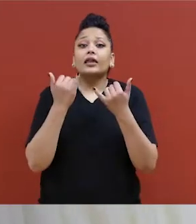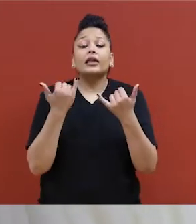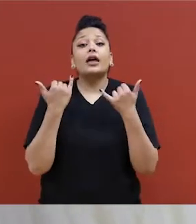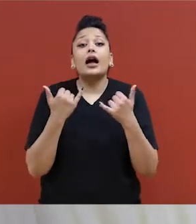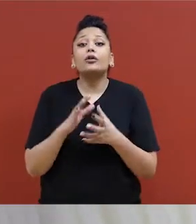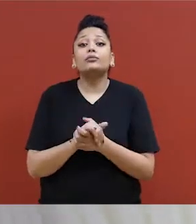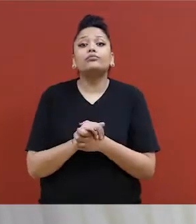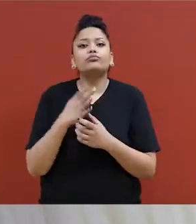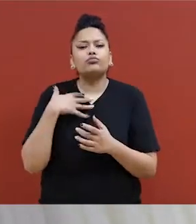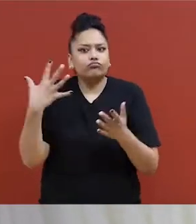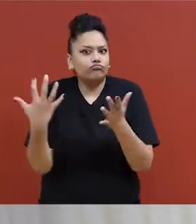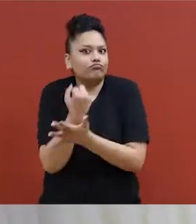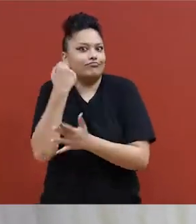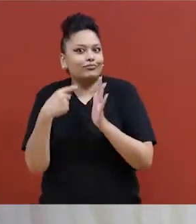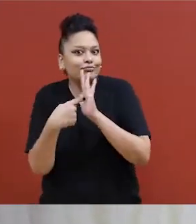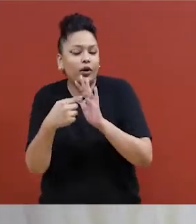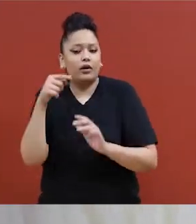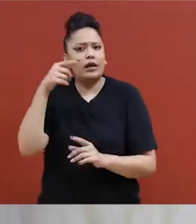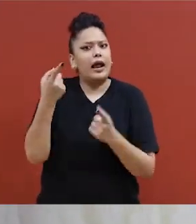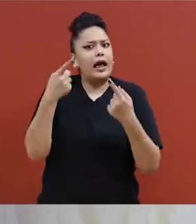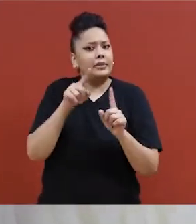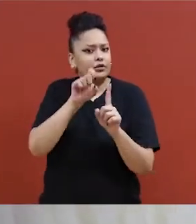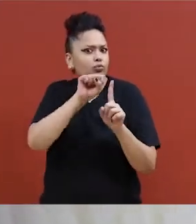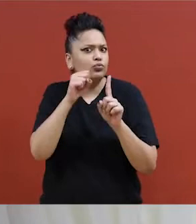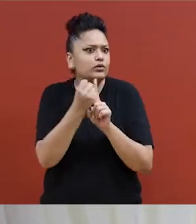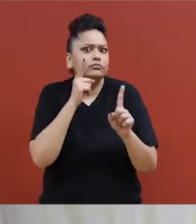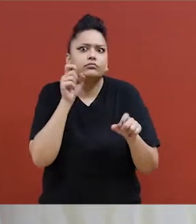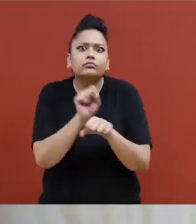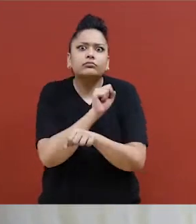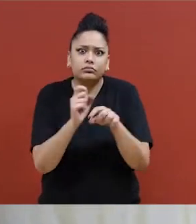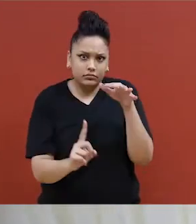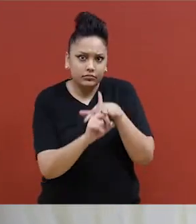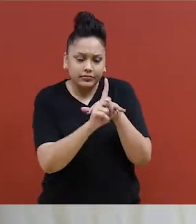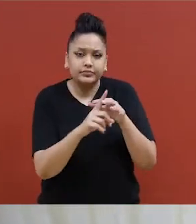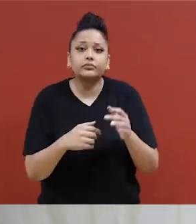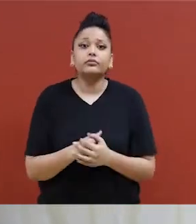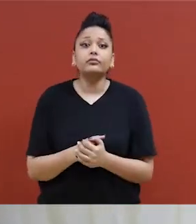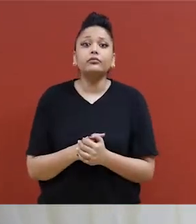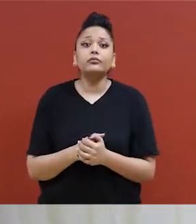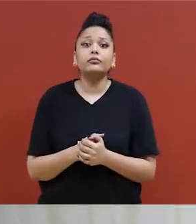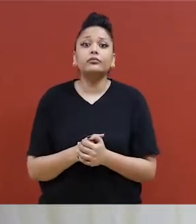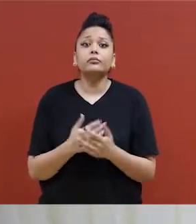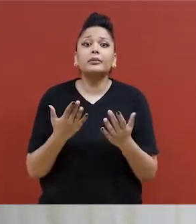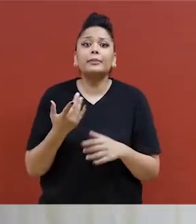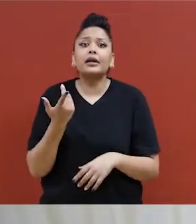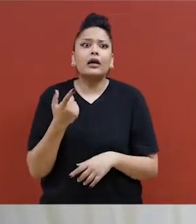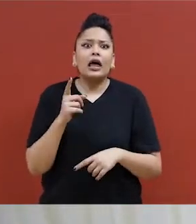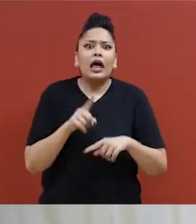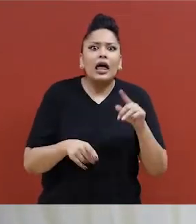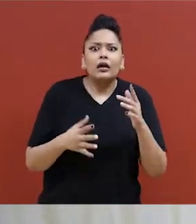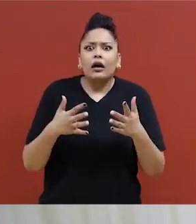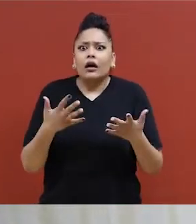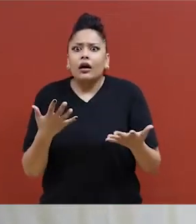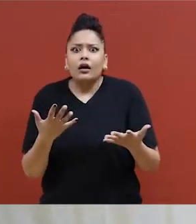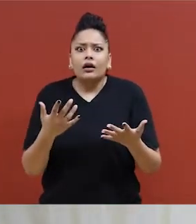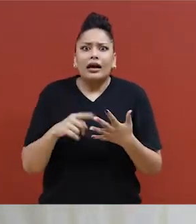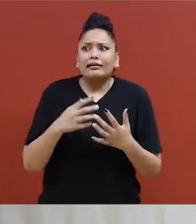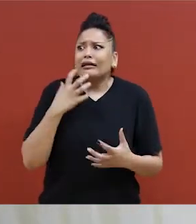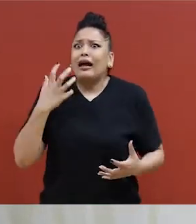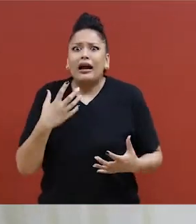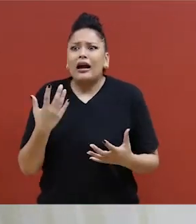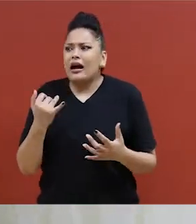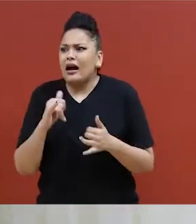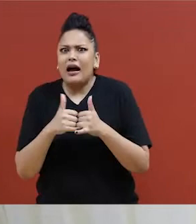We're going to take a look at some situations where, we are not able to use verbal self-defense